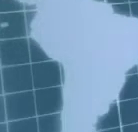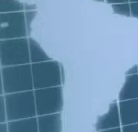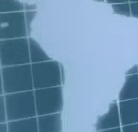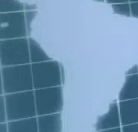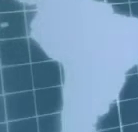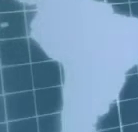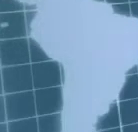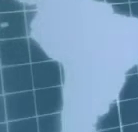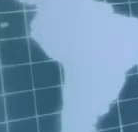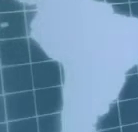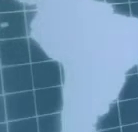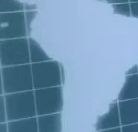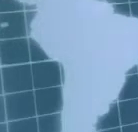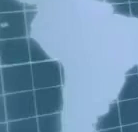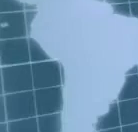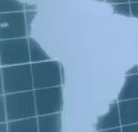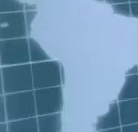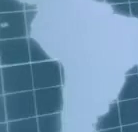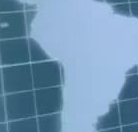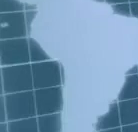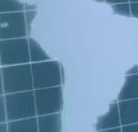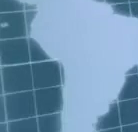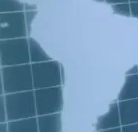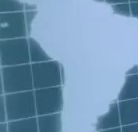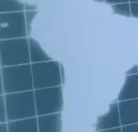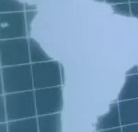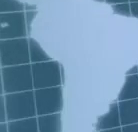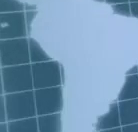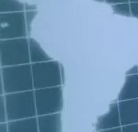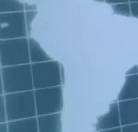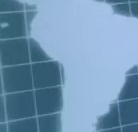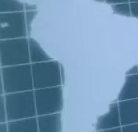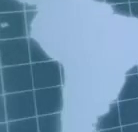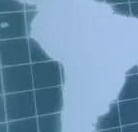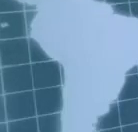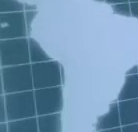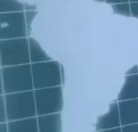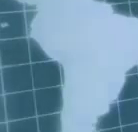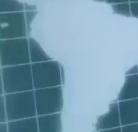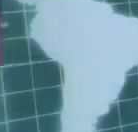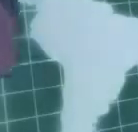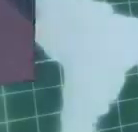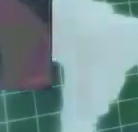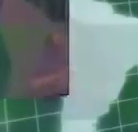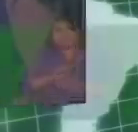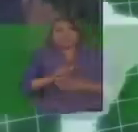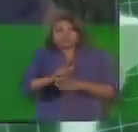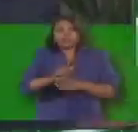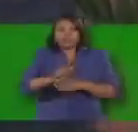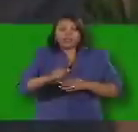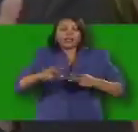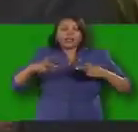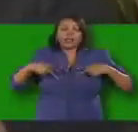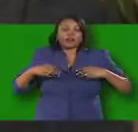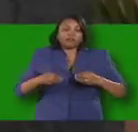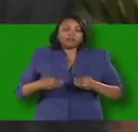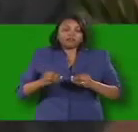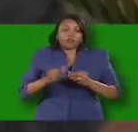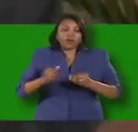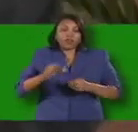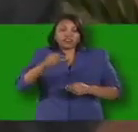various agricultural practices that encourage the oxidation or the release of greenhouse gases from the soil,